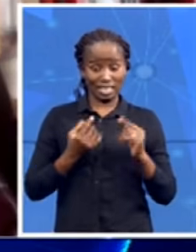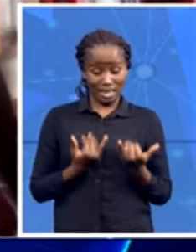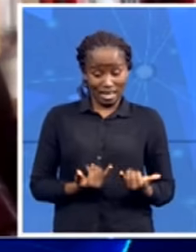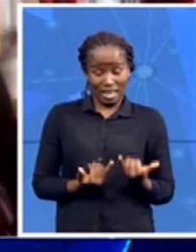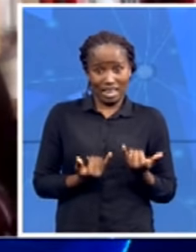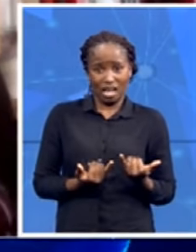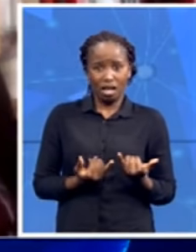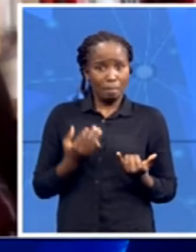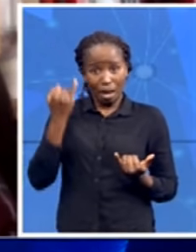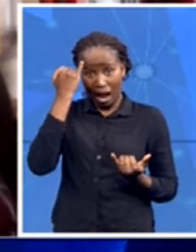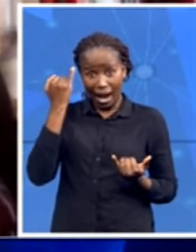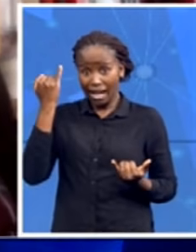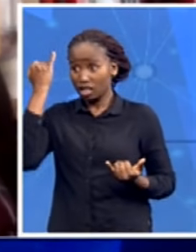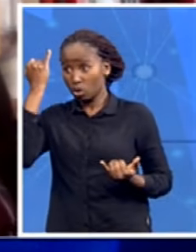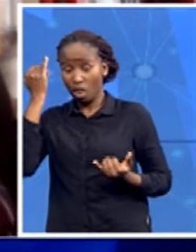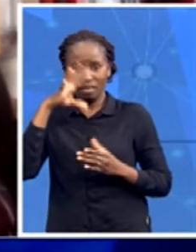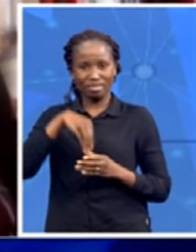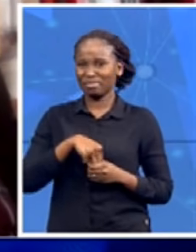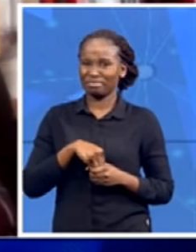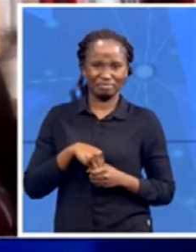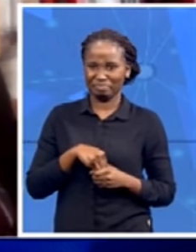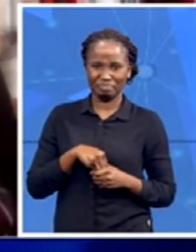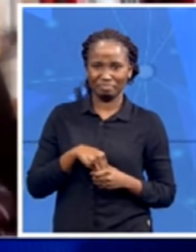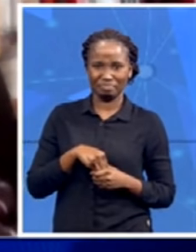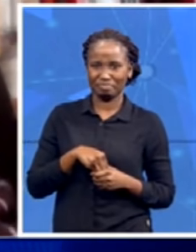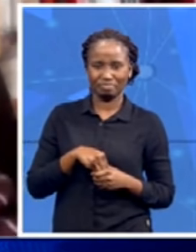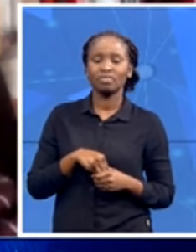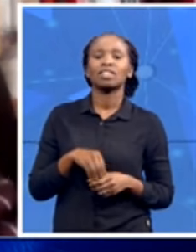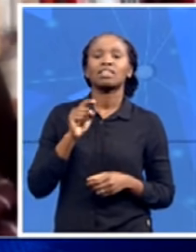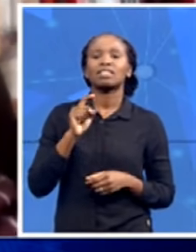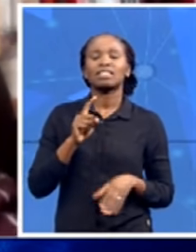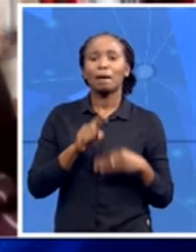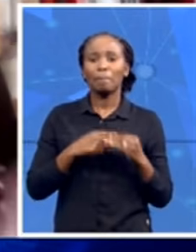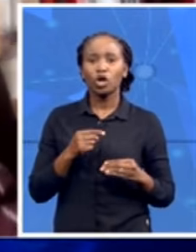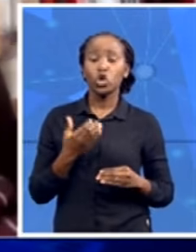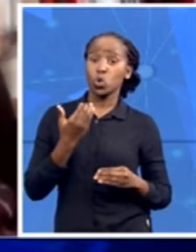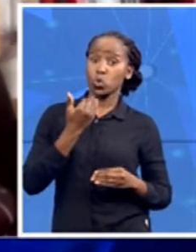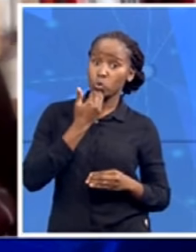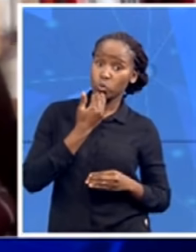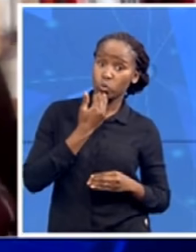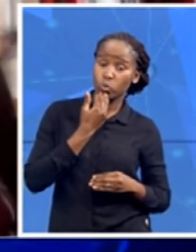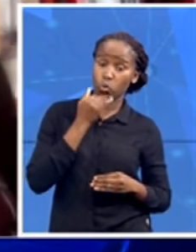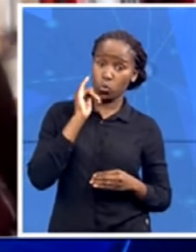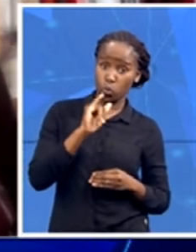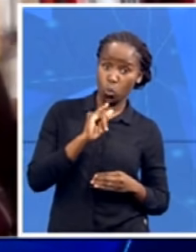They have to do with who stands a chance of benefiting the material gains.